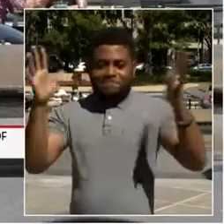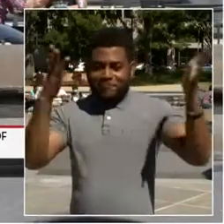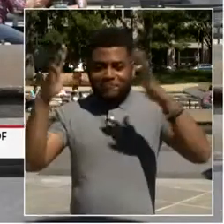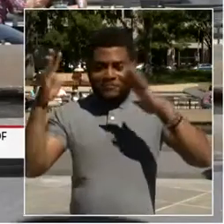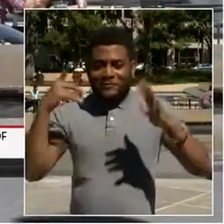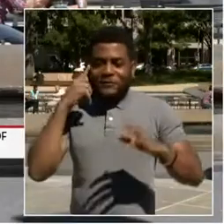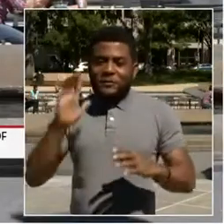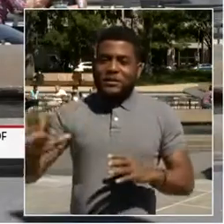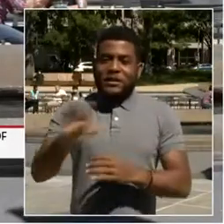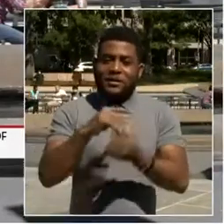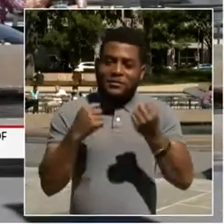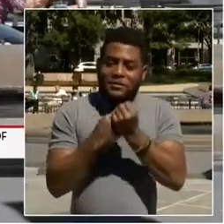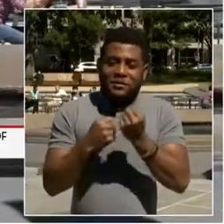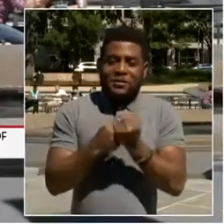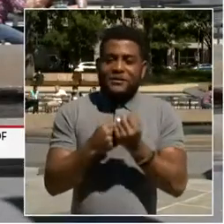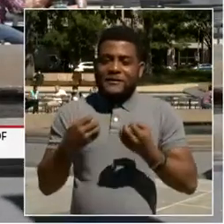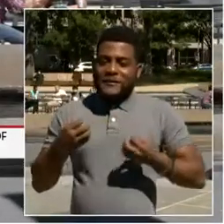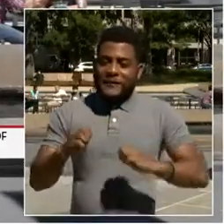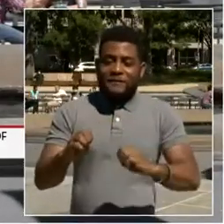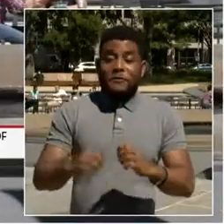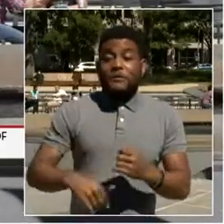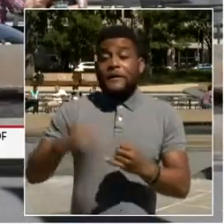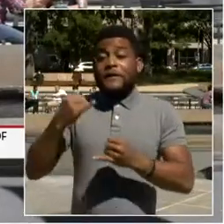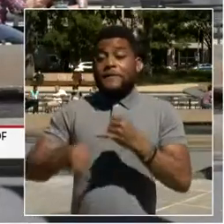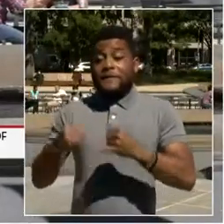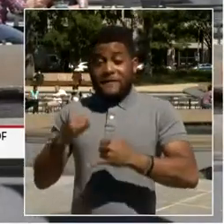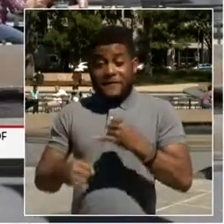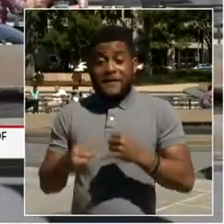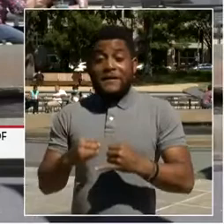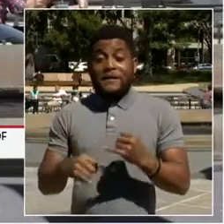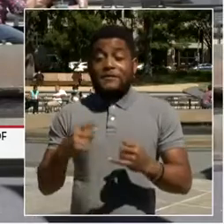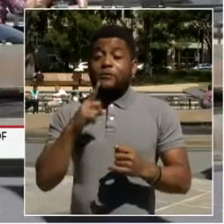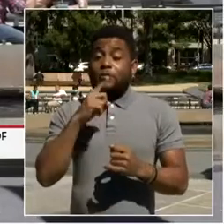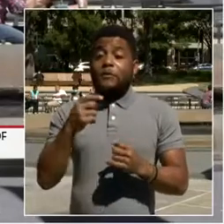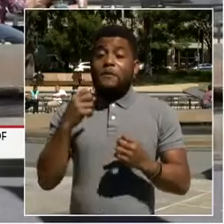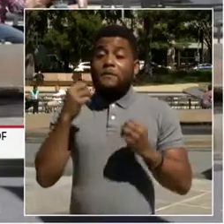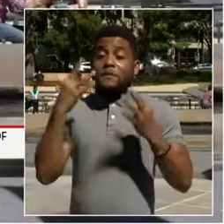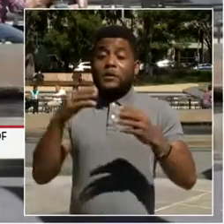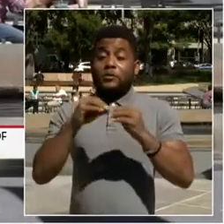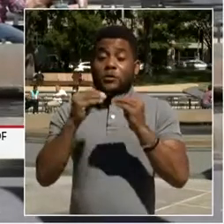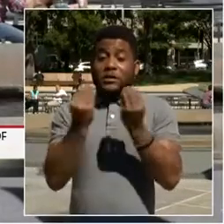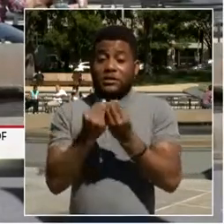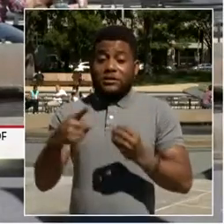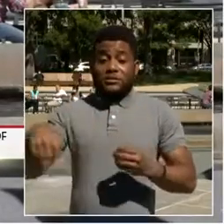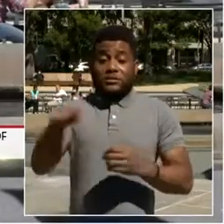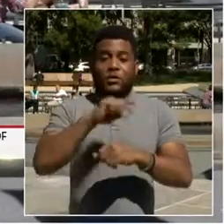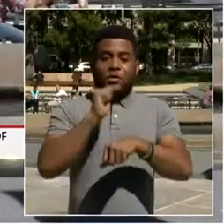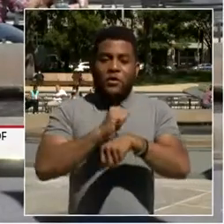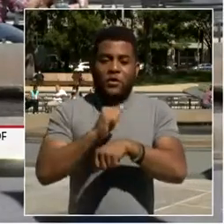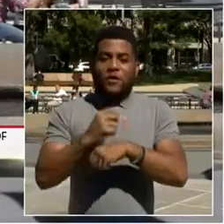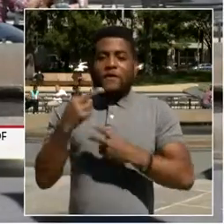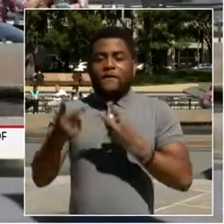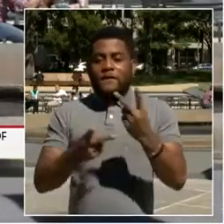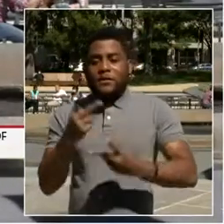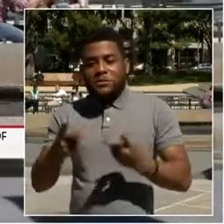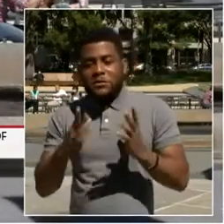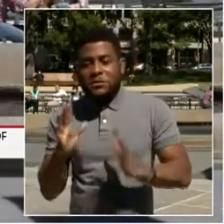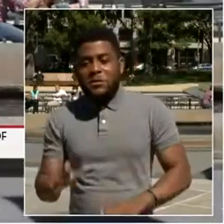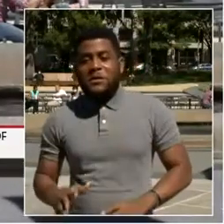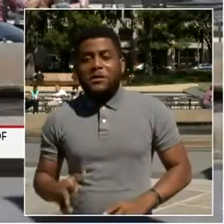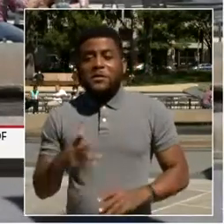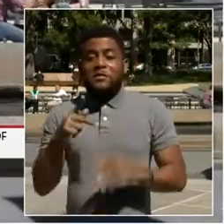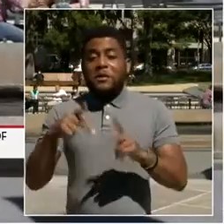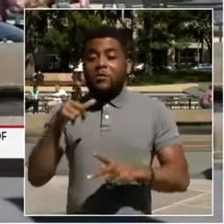finally to the many office workers and visitors and residents who have had their